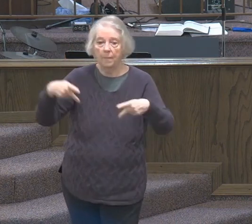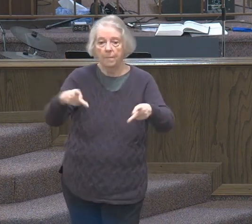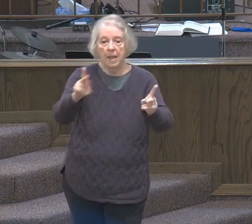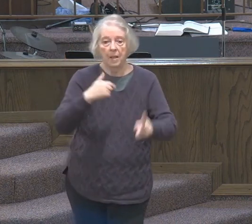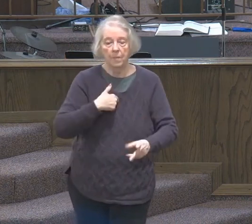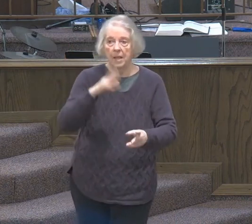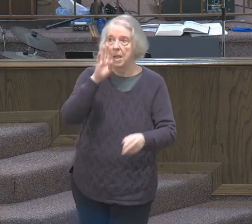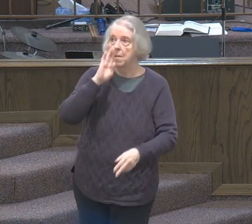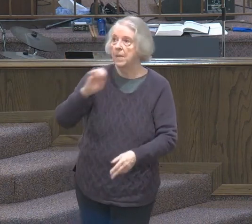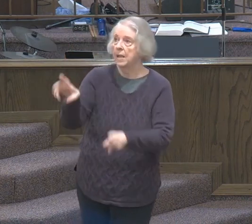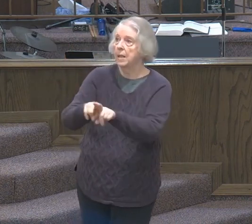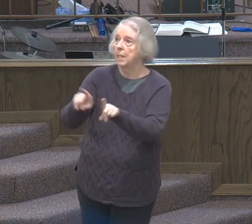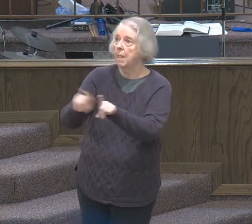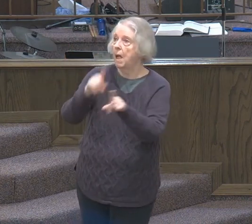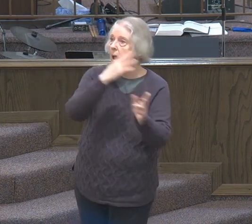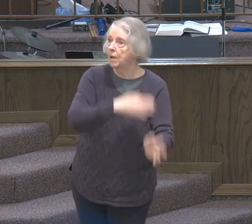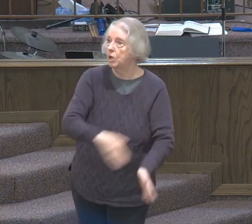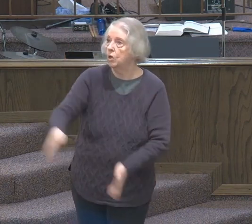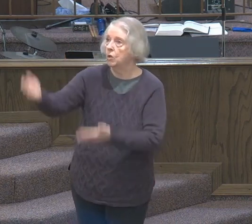You know what the next line is?